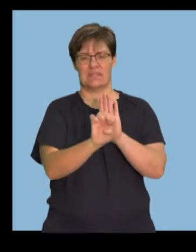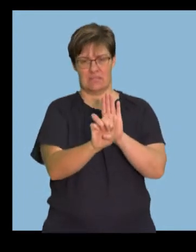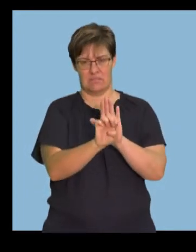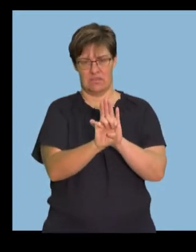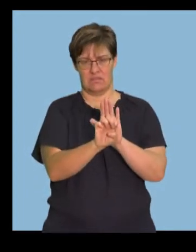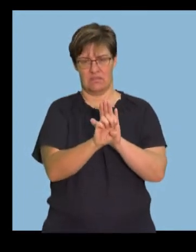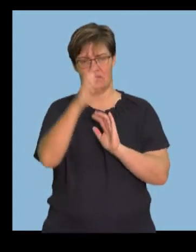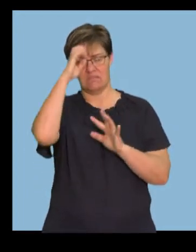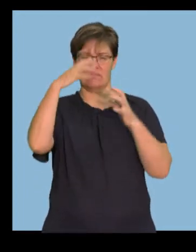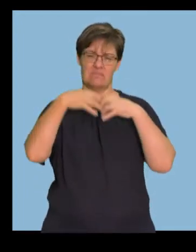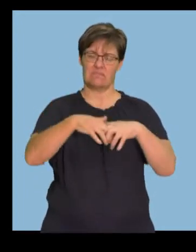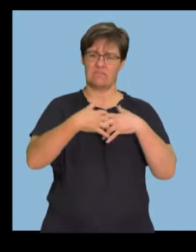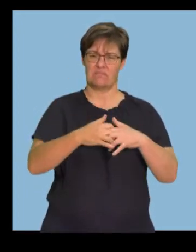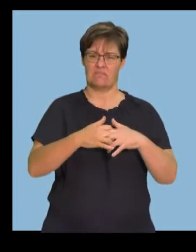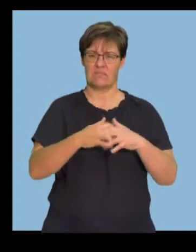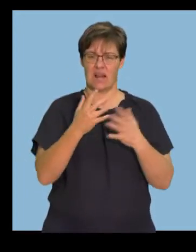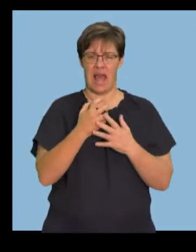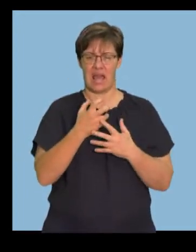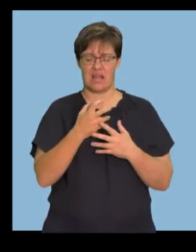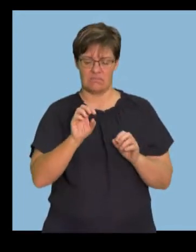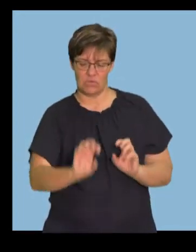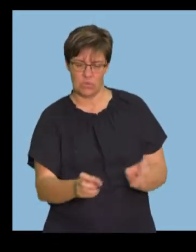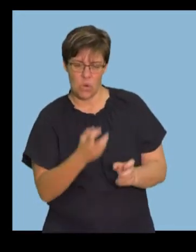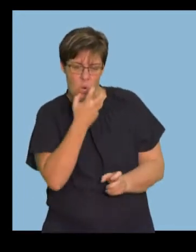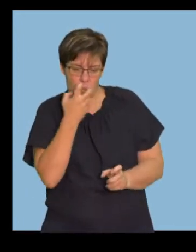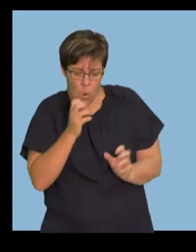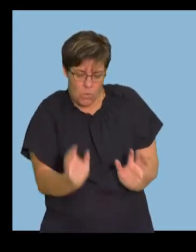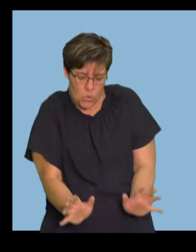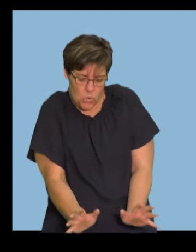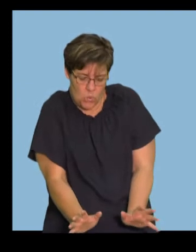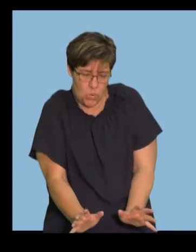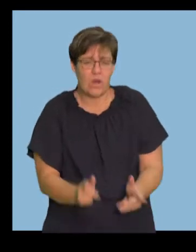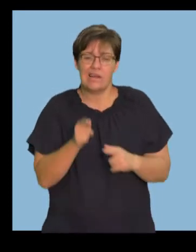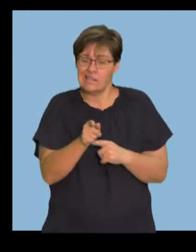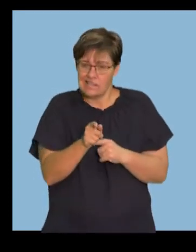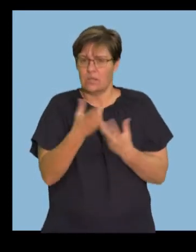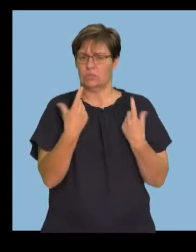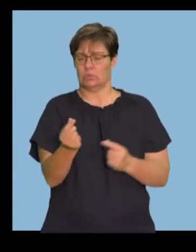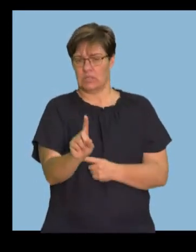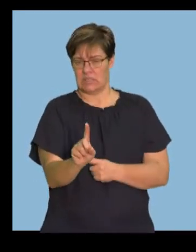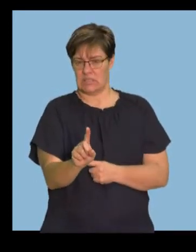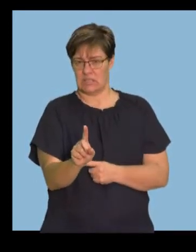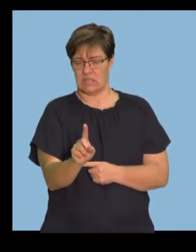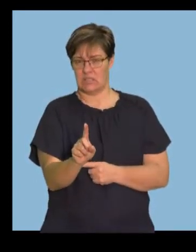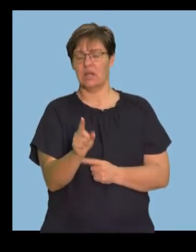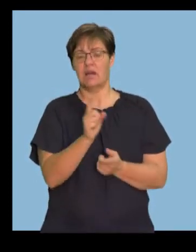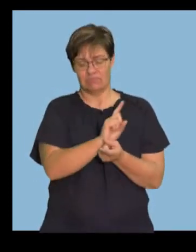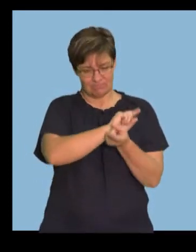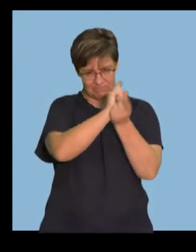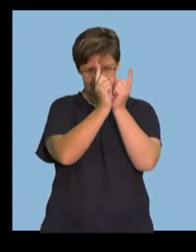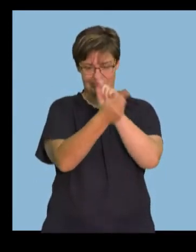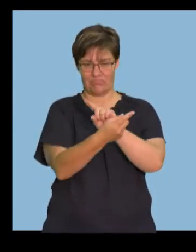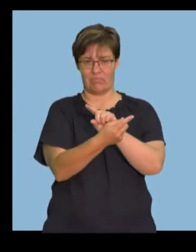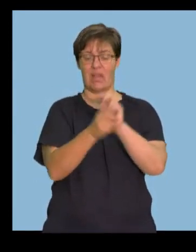example. You think of a heater, a heater as an electrical device. What does it do? It transforms or